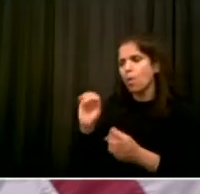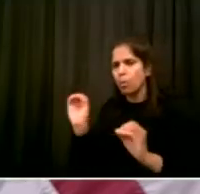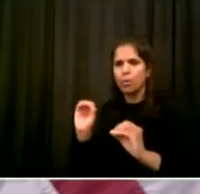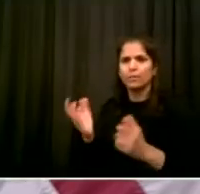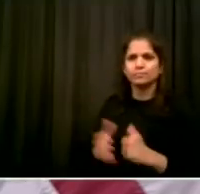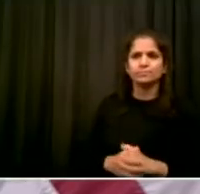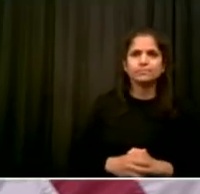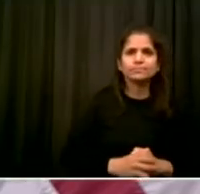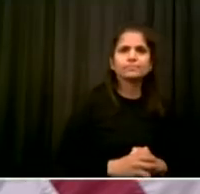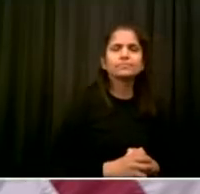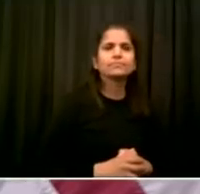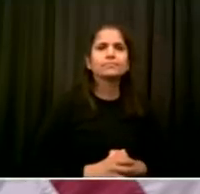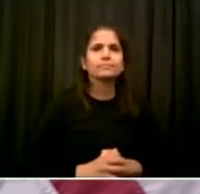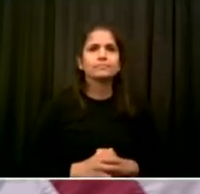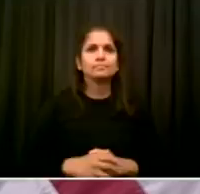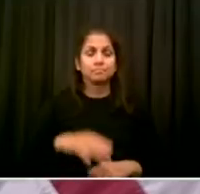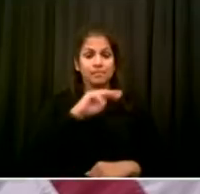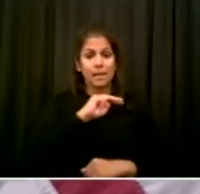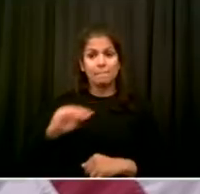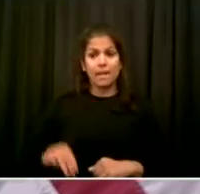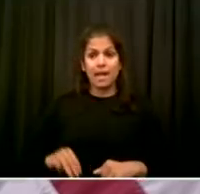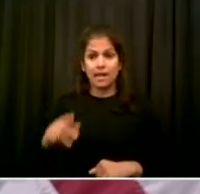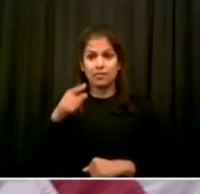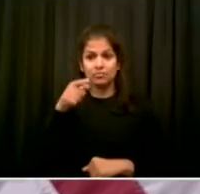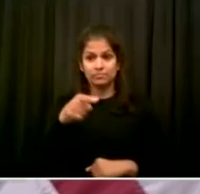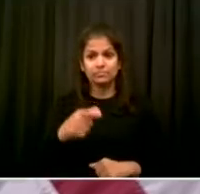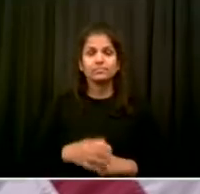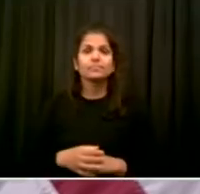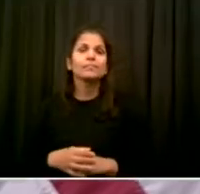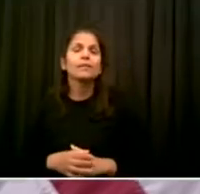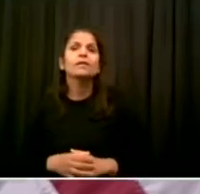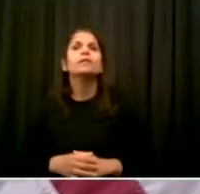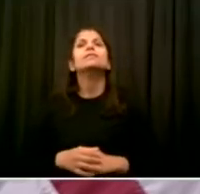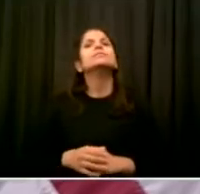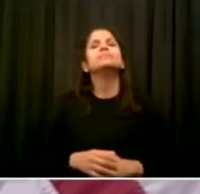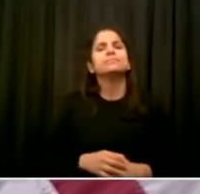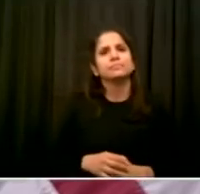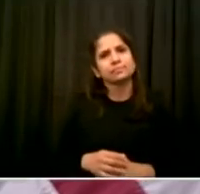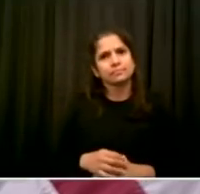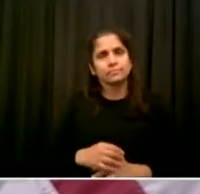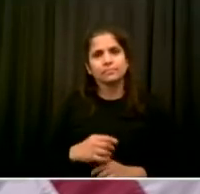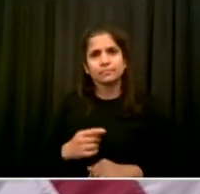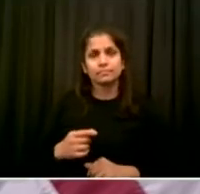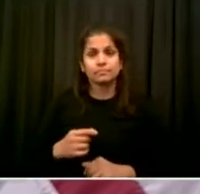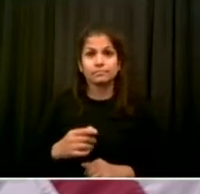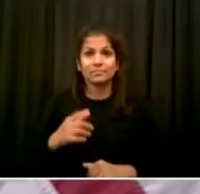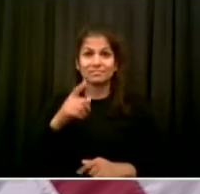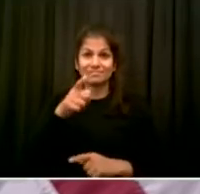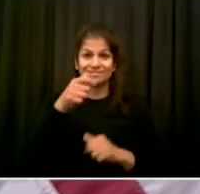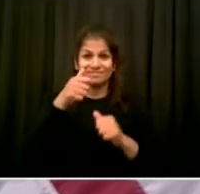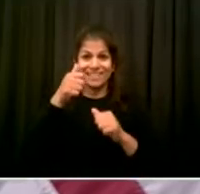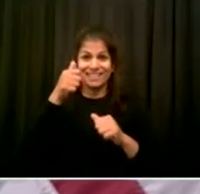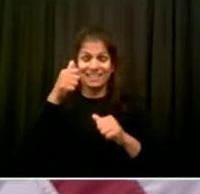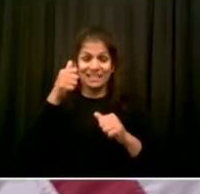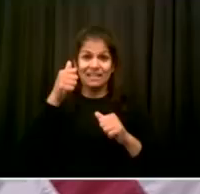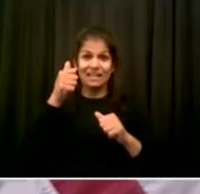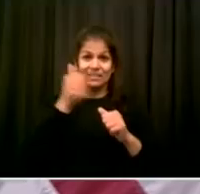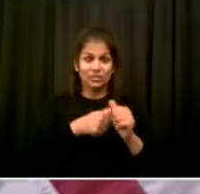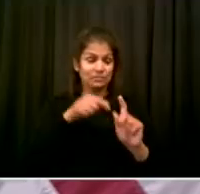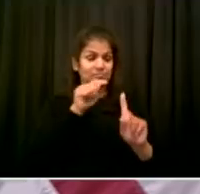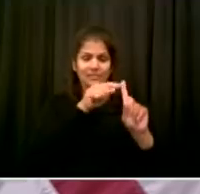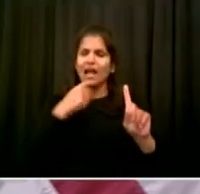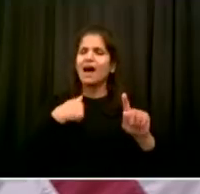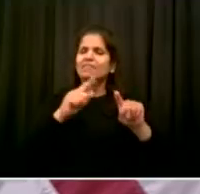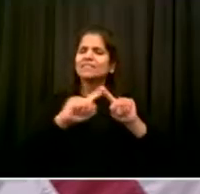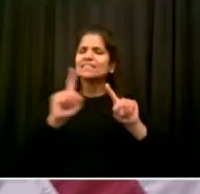it is a requirement for each testing company to share the information with the City Department of Health, and so that language probably referred